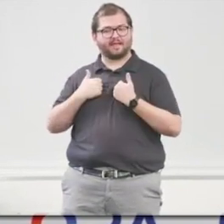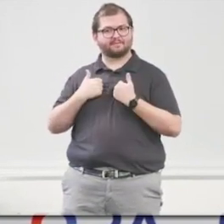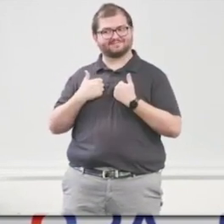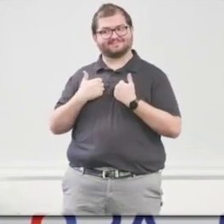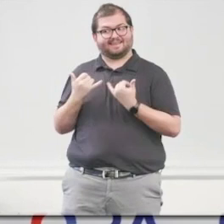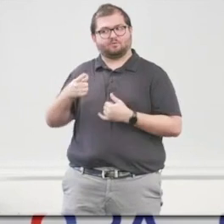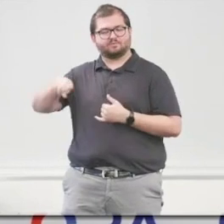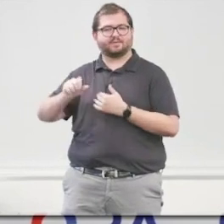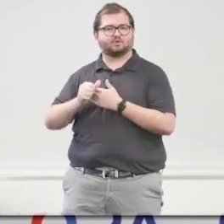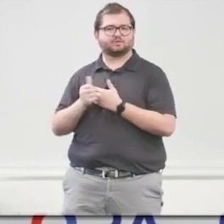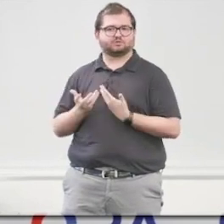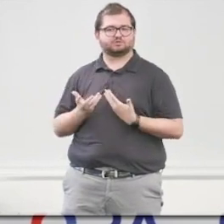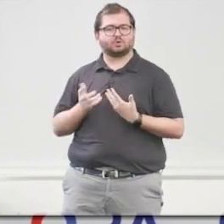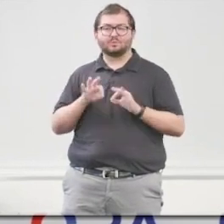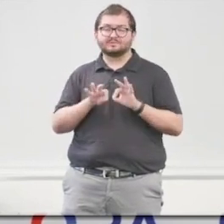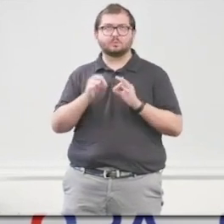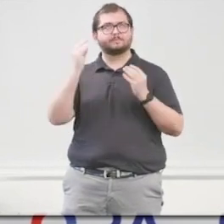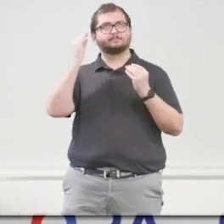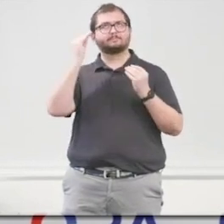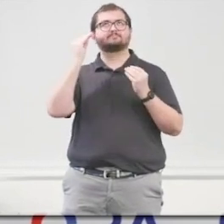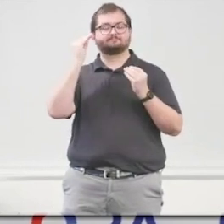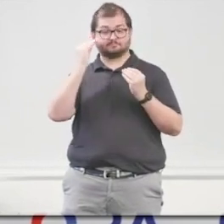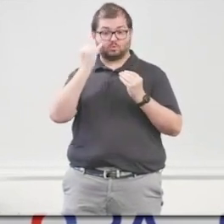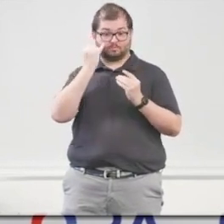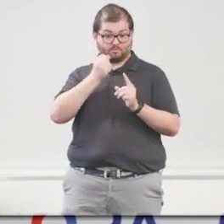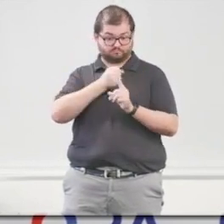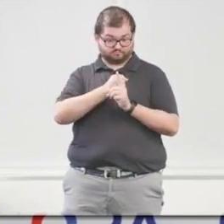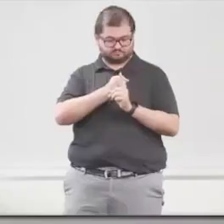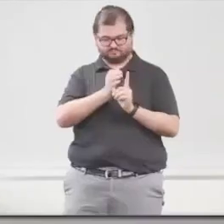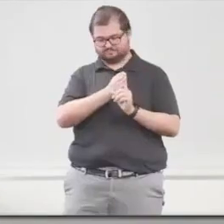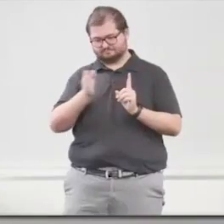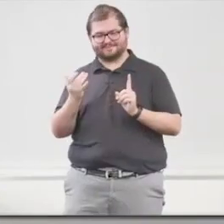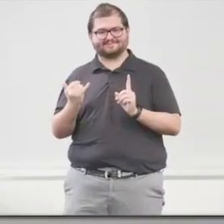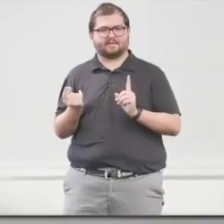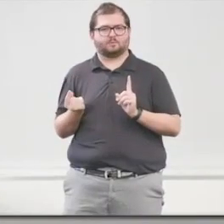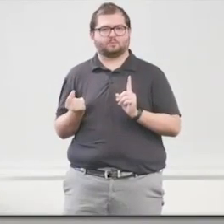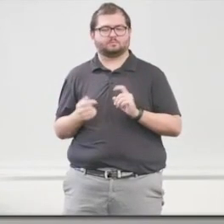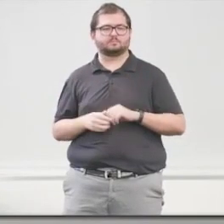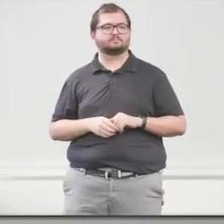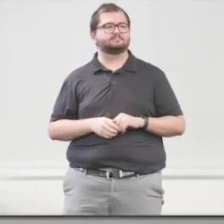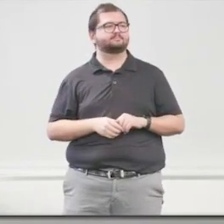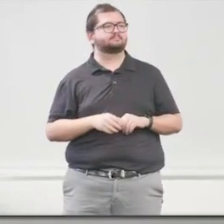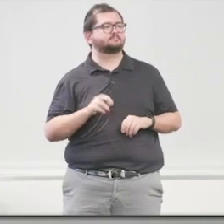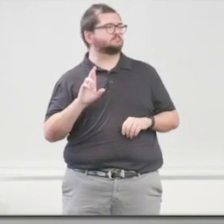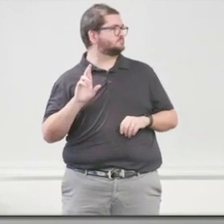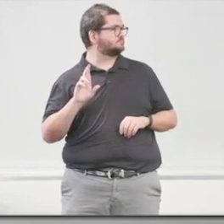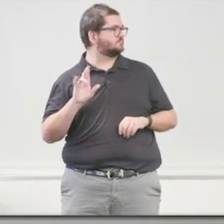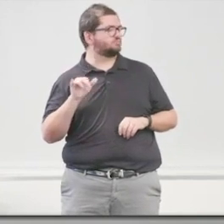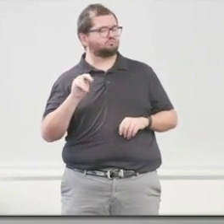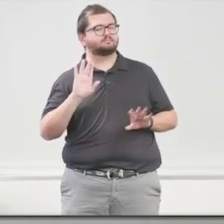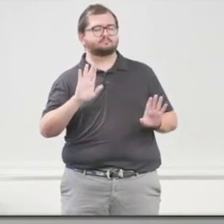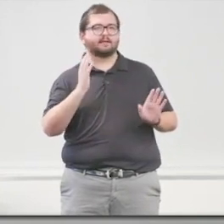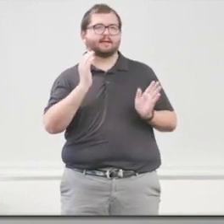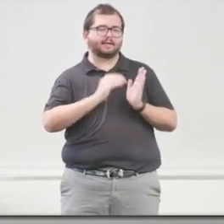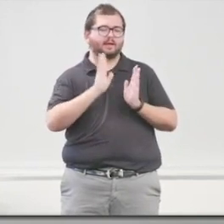that, about what you're gonna do after you have a bad day. And I know you guys get this, but think about